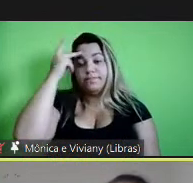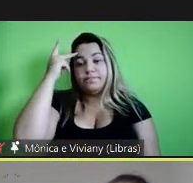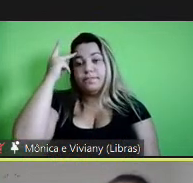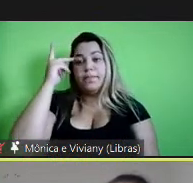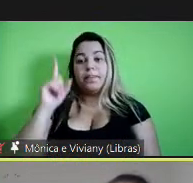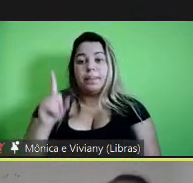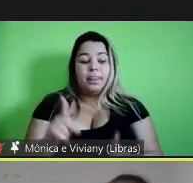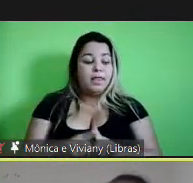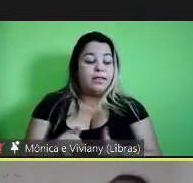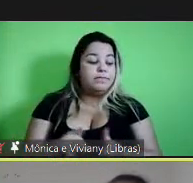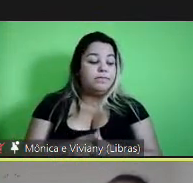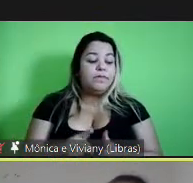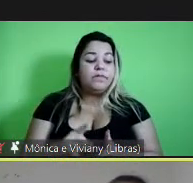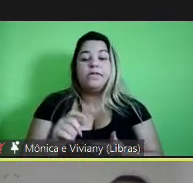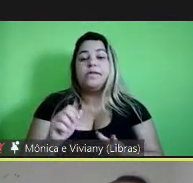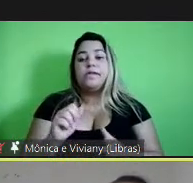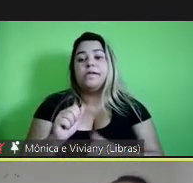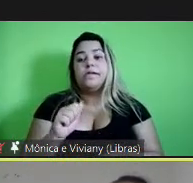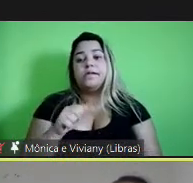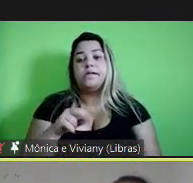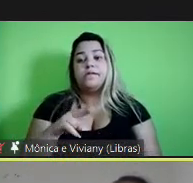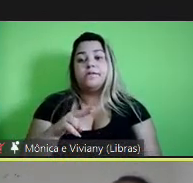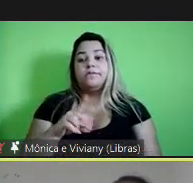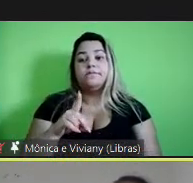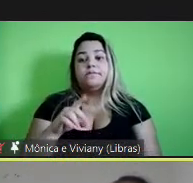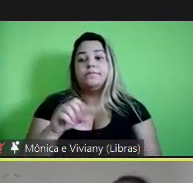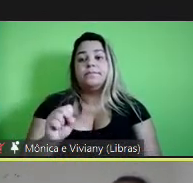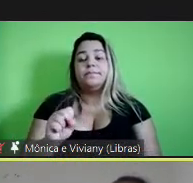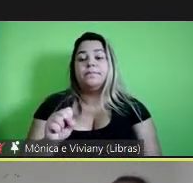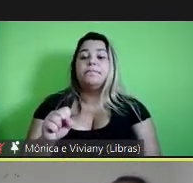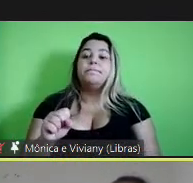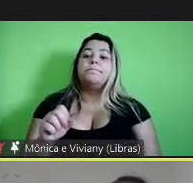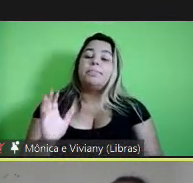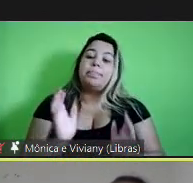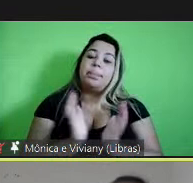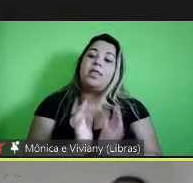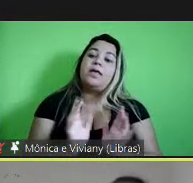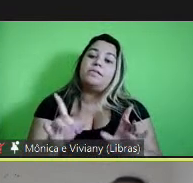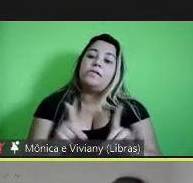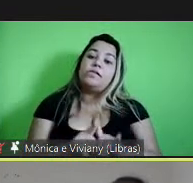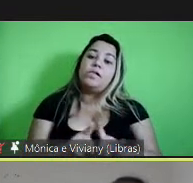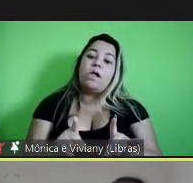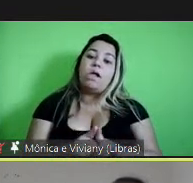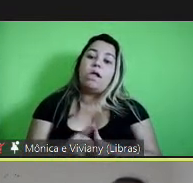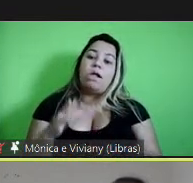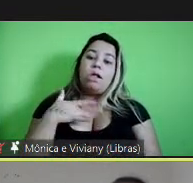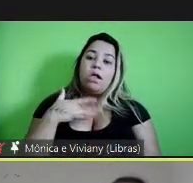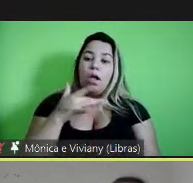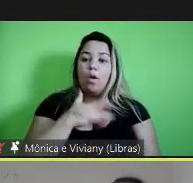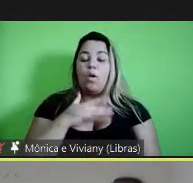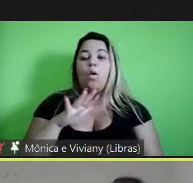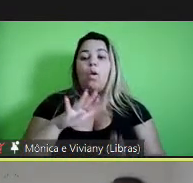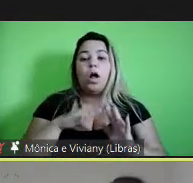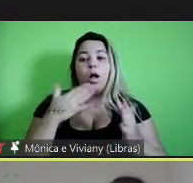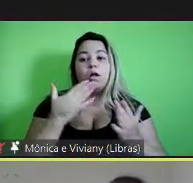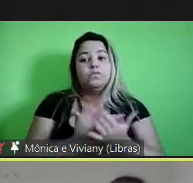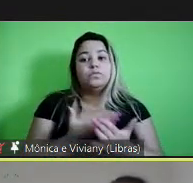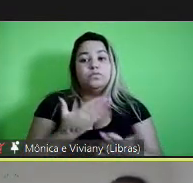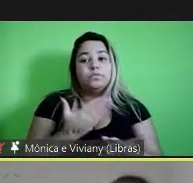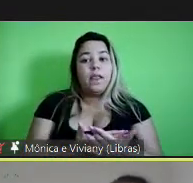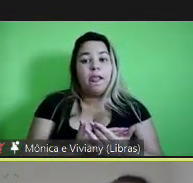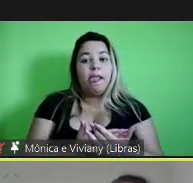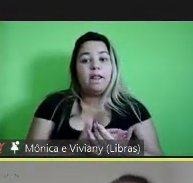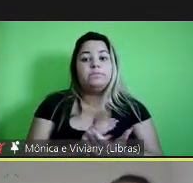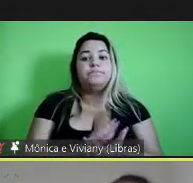people answering with collective activities, or even in activities that we call in the program for health in school, which